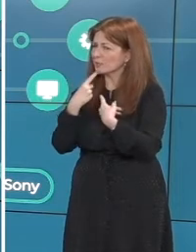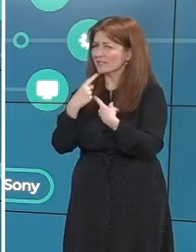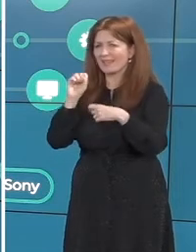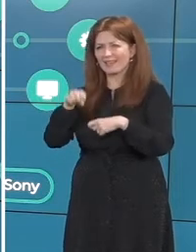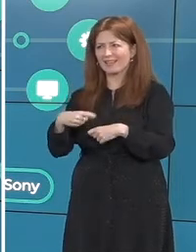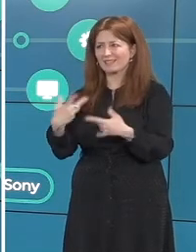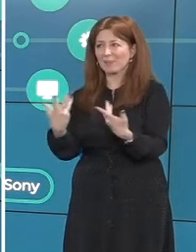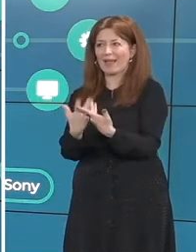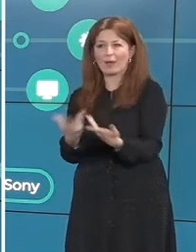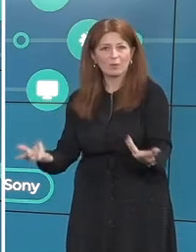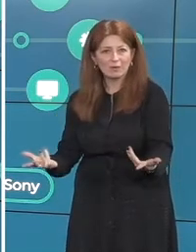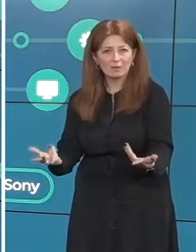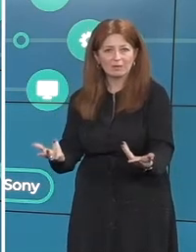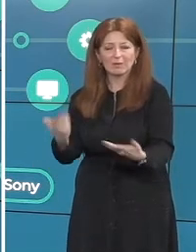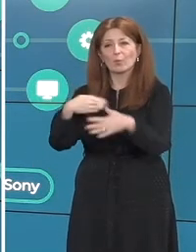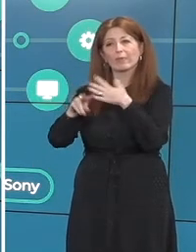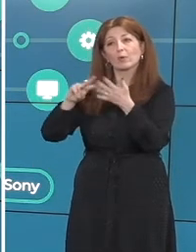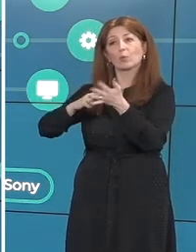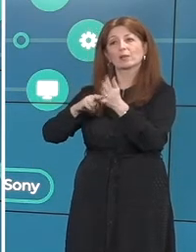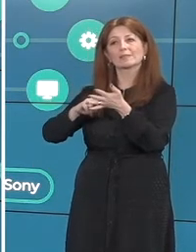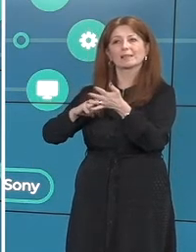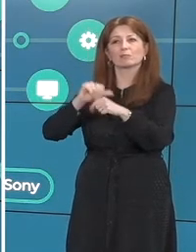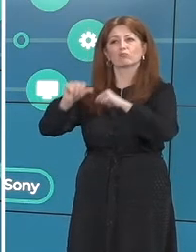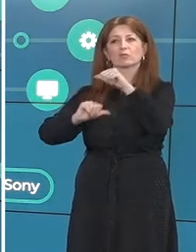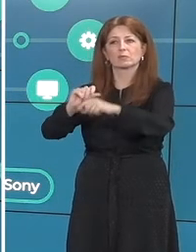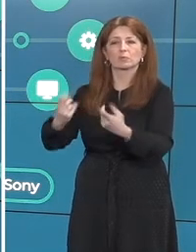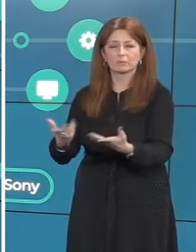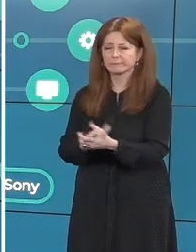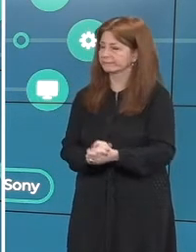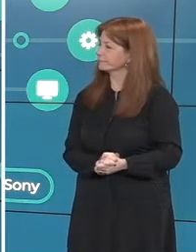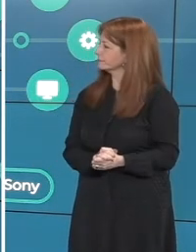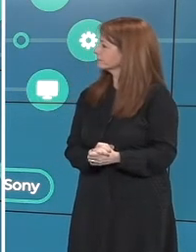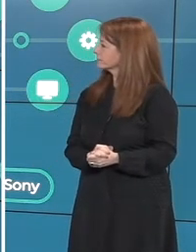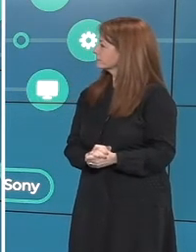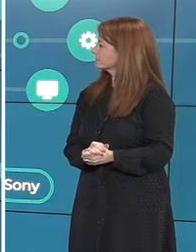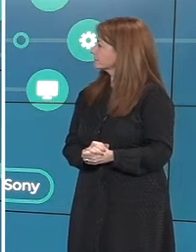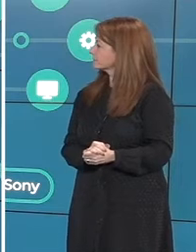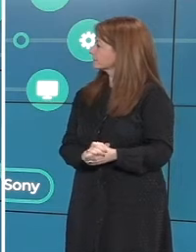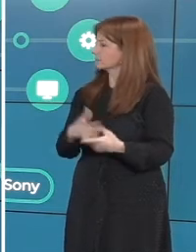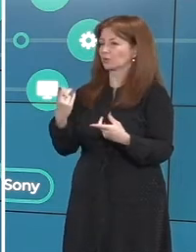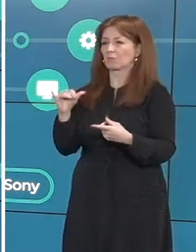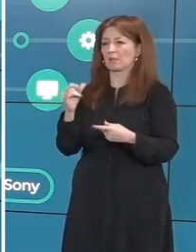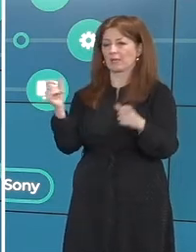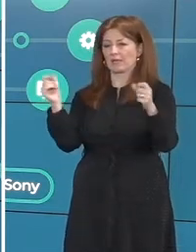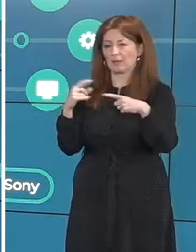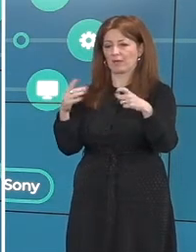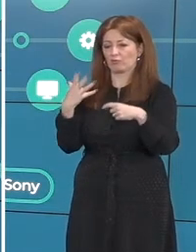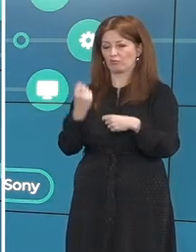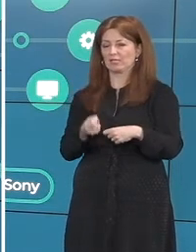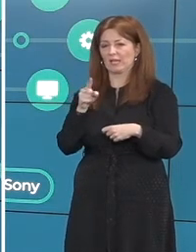within your organizations? What's the process, the feedback that comes into the accessibility email that says, hey, this is